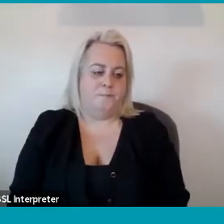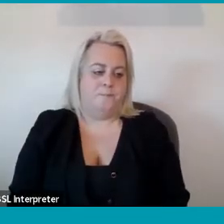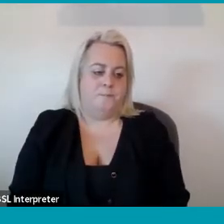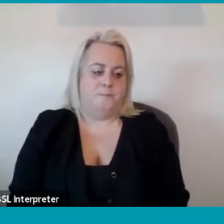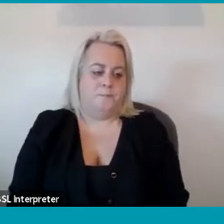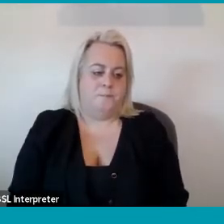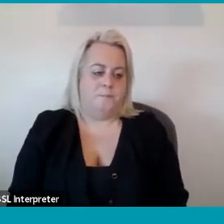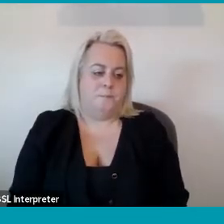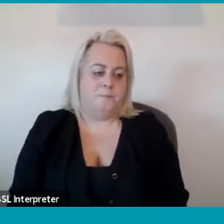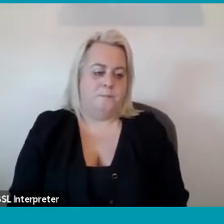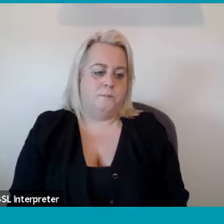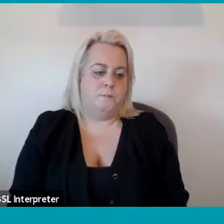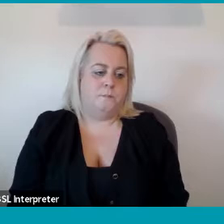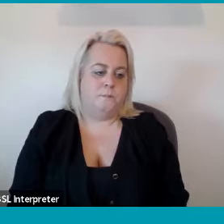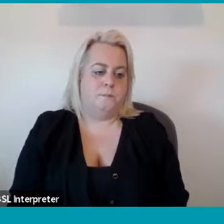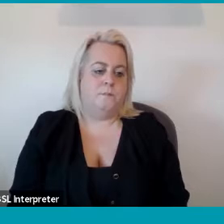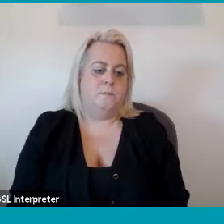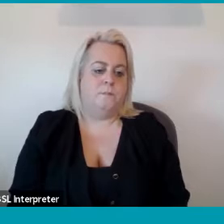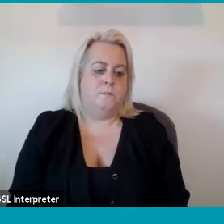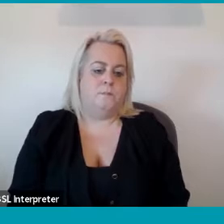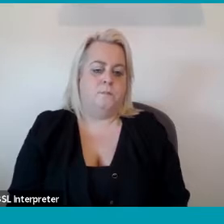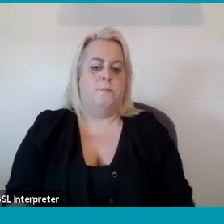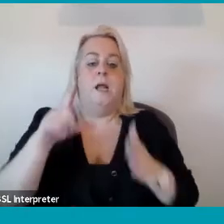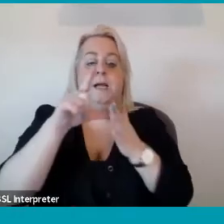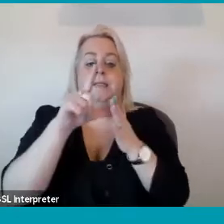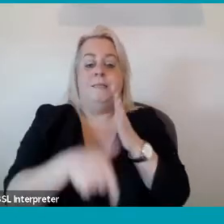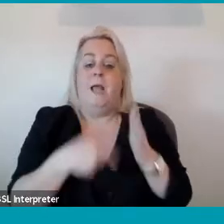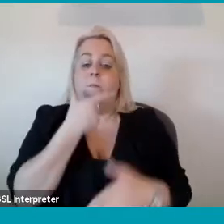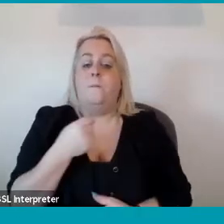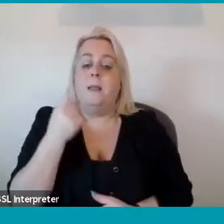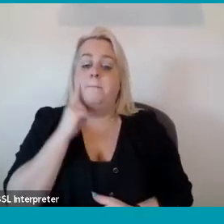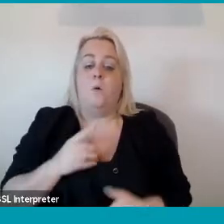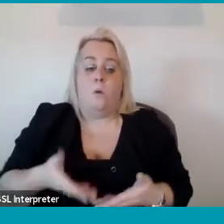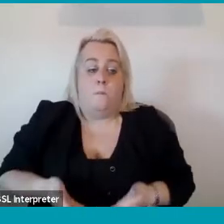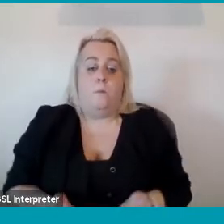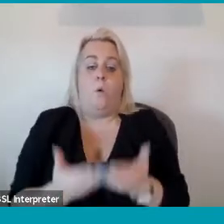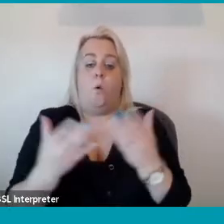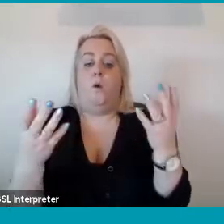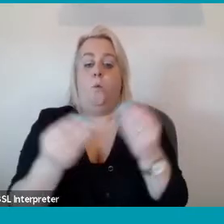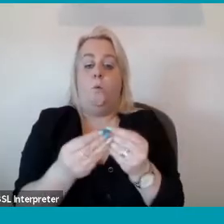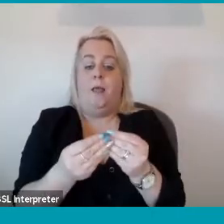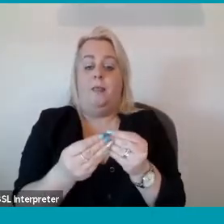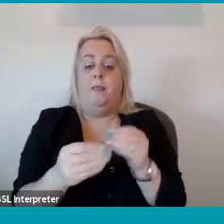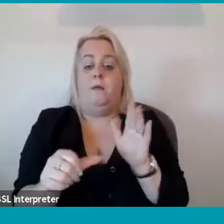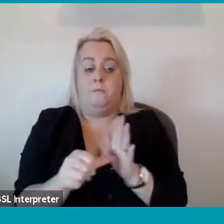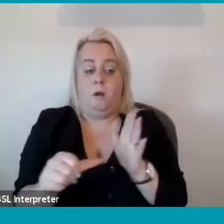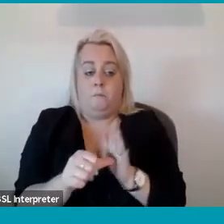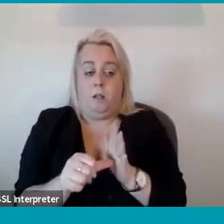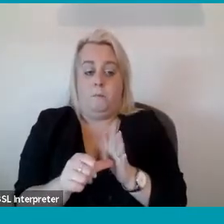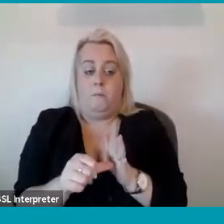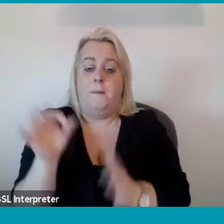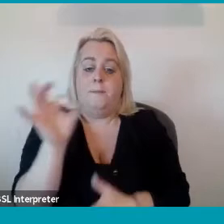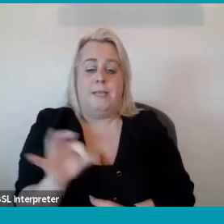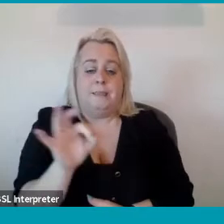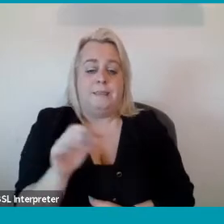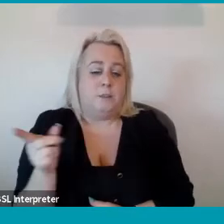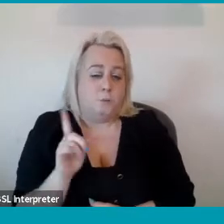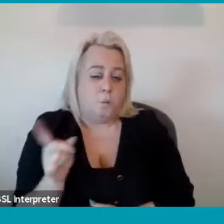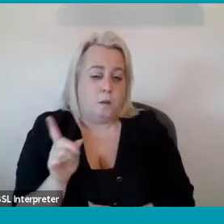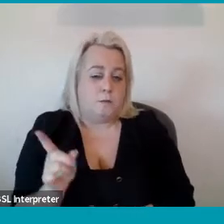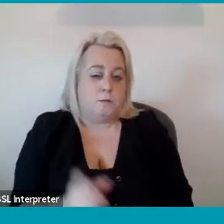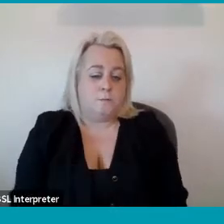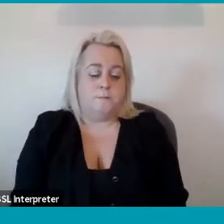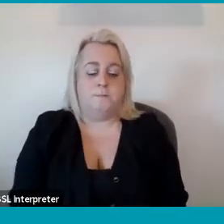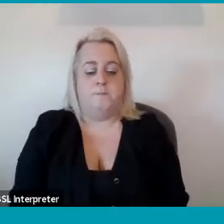Okay, so the percentage of people who were born with their condition, percentage of disabled people who were born with their condition, any ideas on that